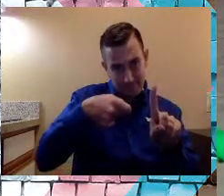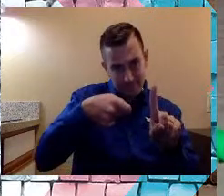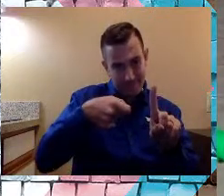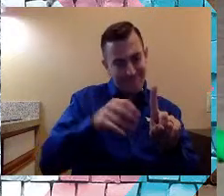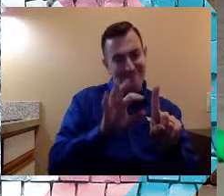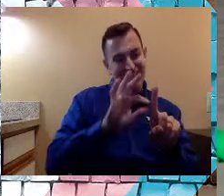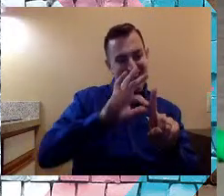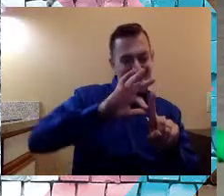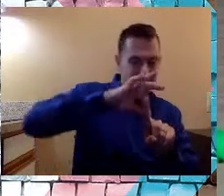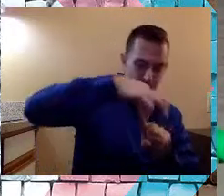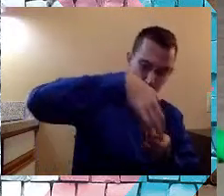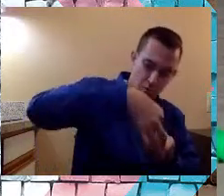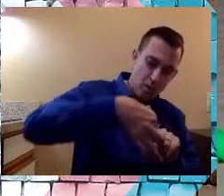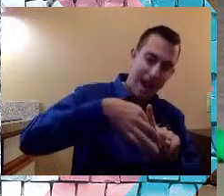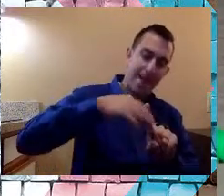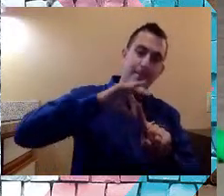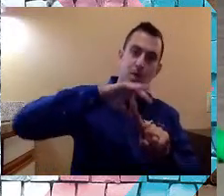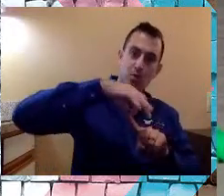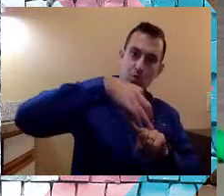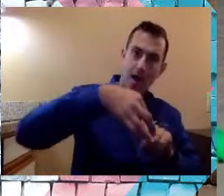it like this.